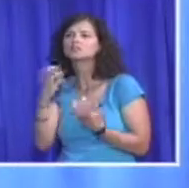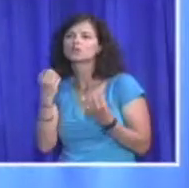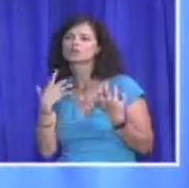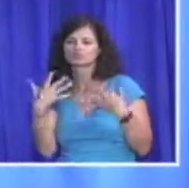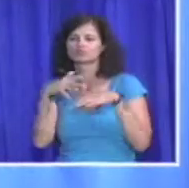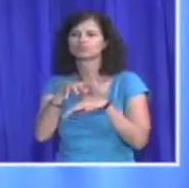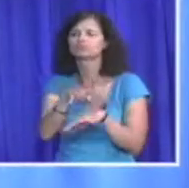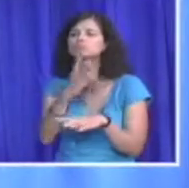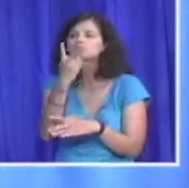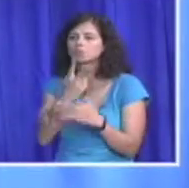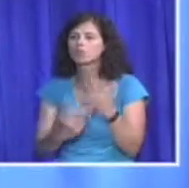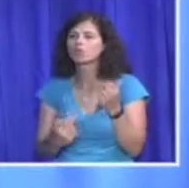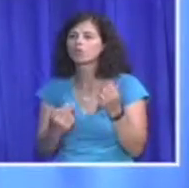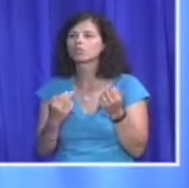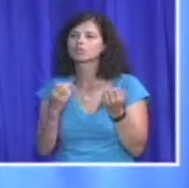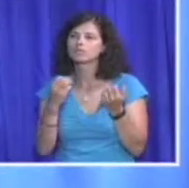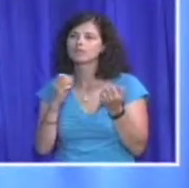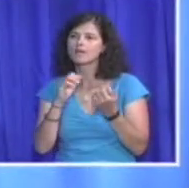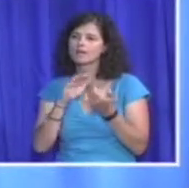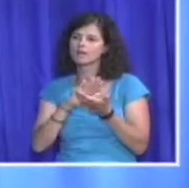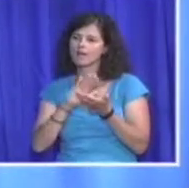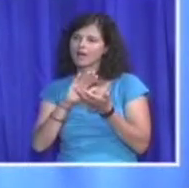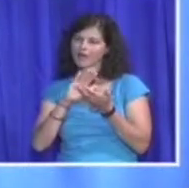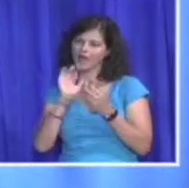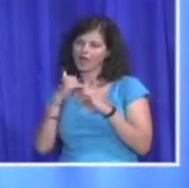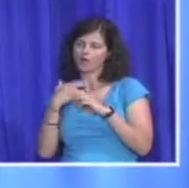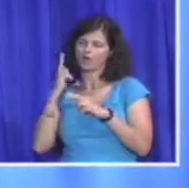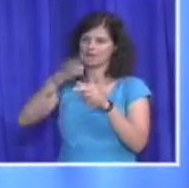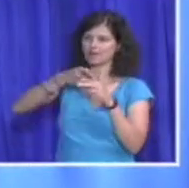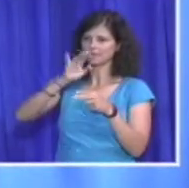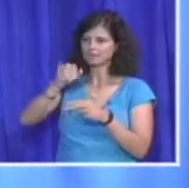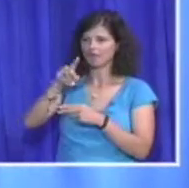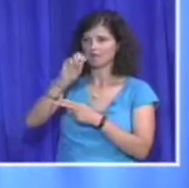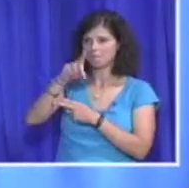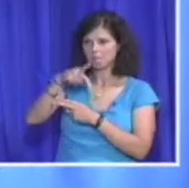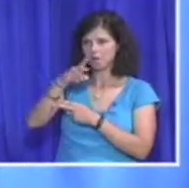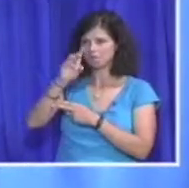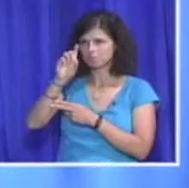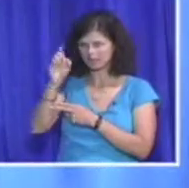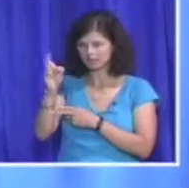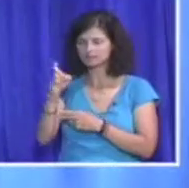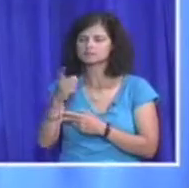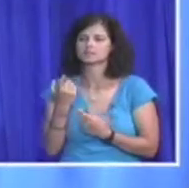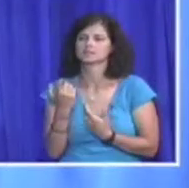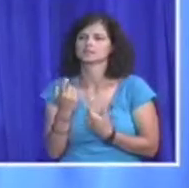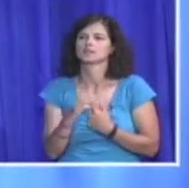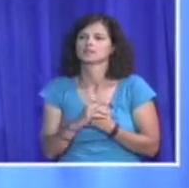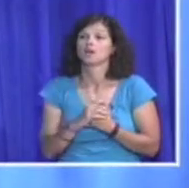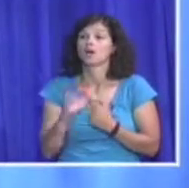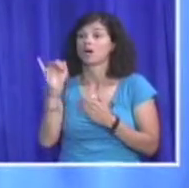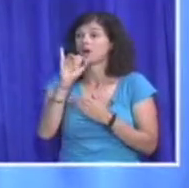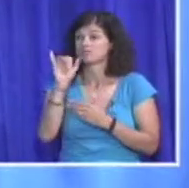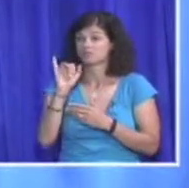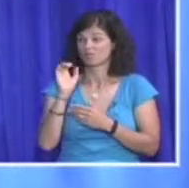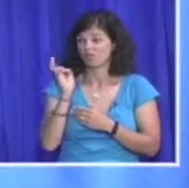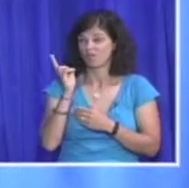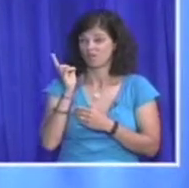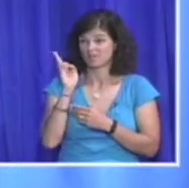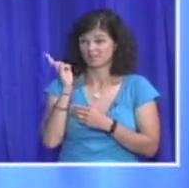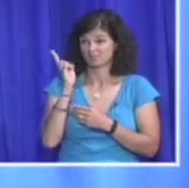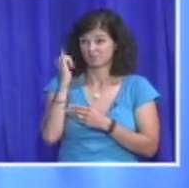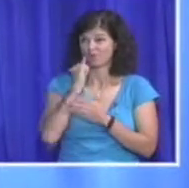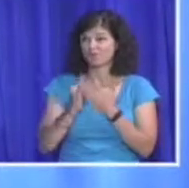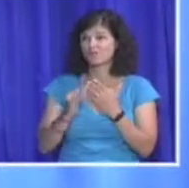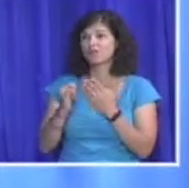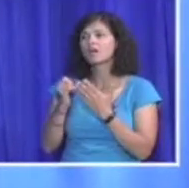that's where that term is coined. Um, and then also every, in, in art history, every movement,